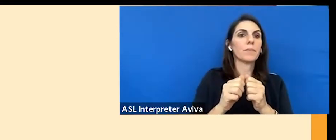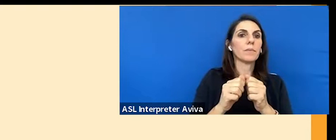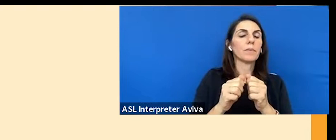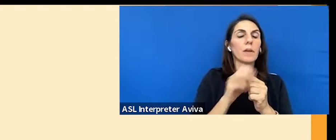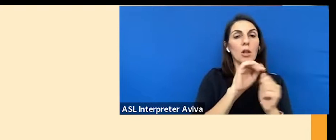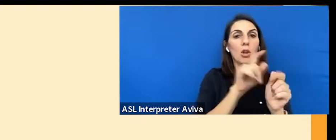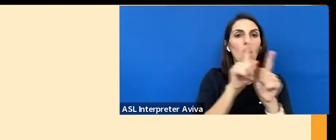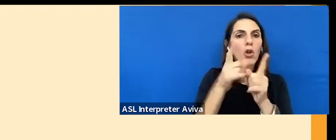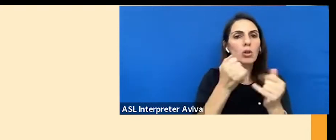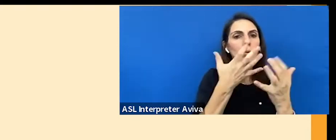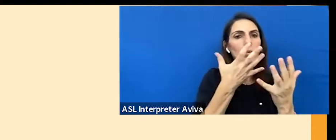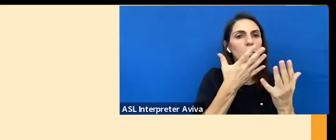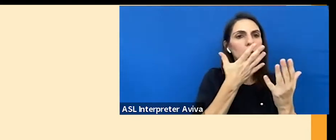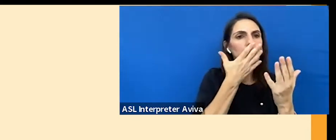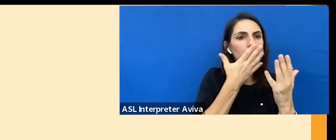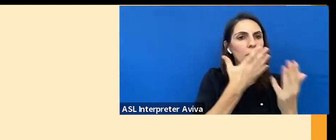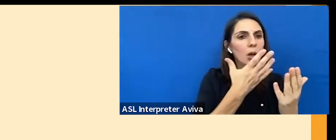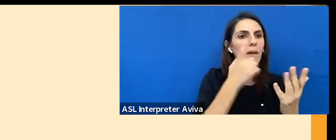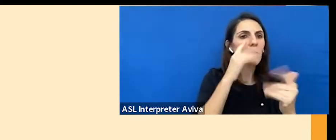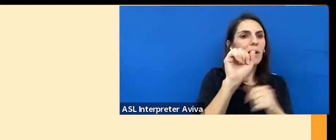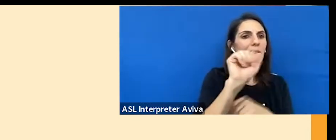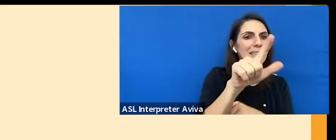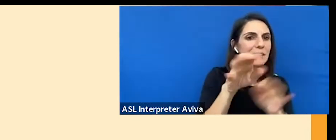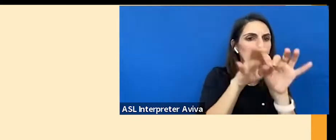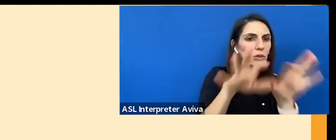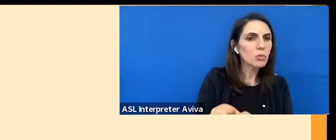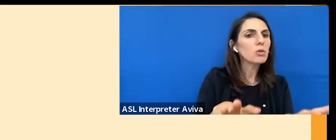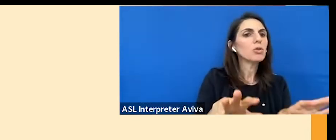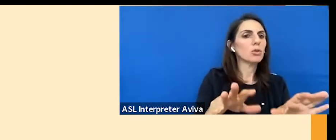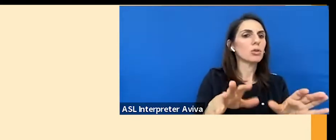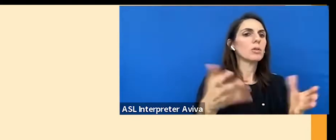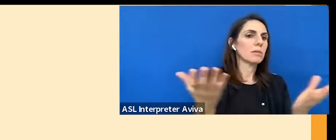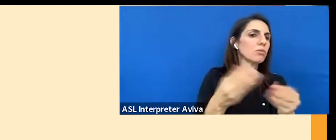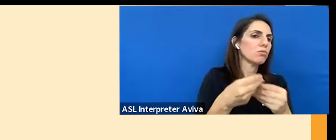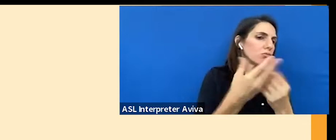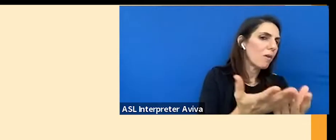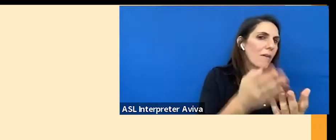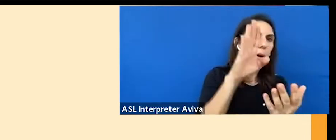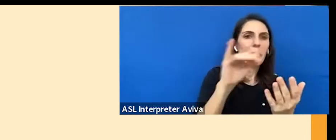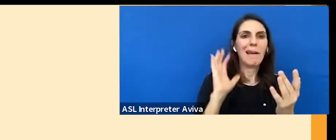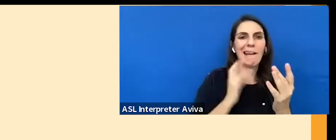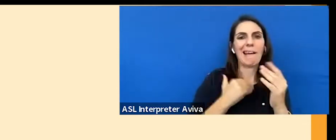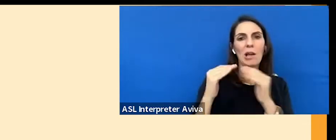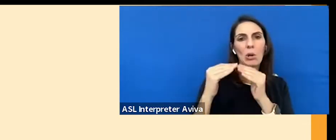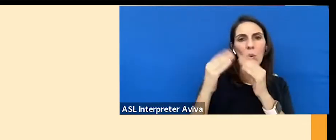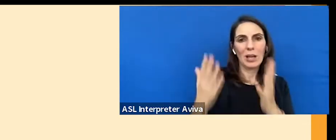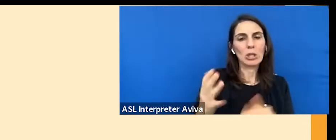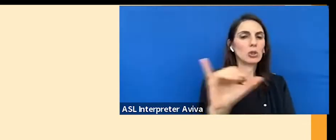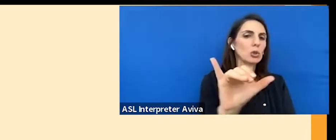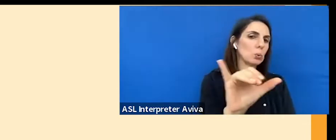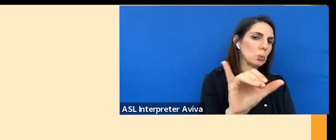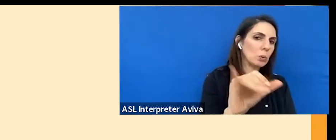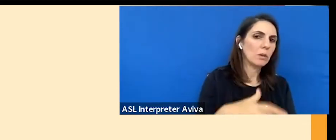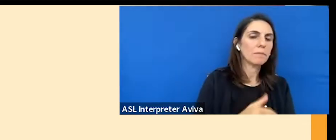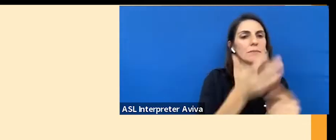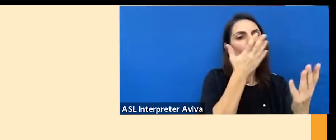thanking the American Sign Language interpretation provided by our colleagues today as well. Thank